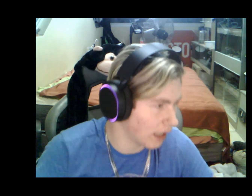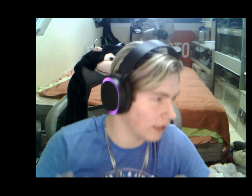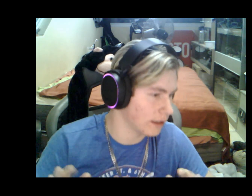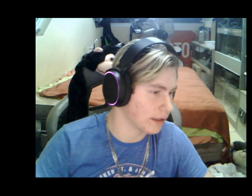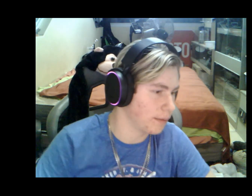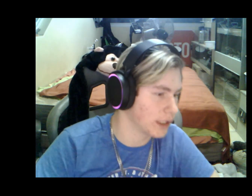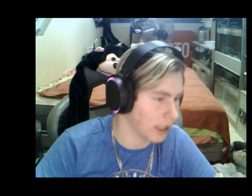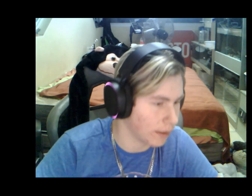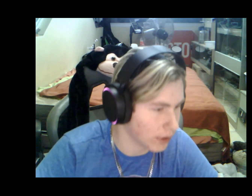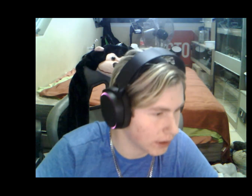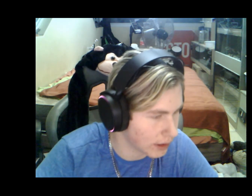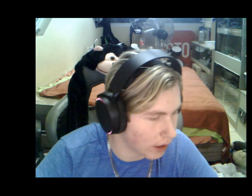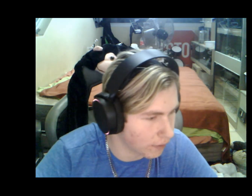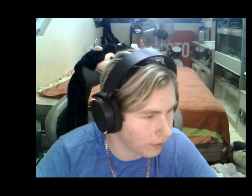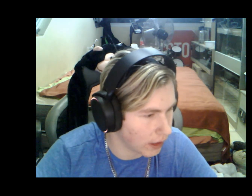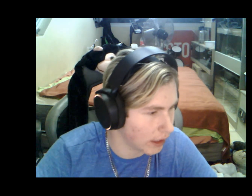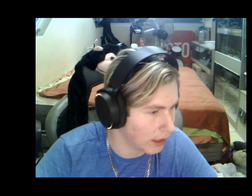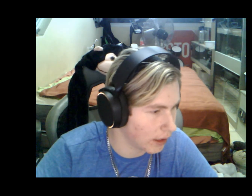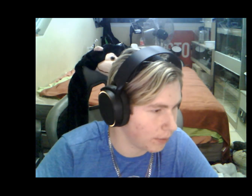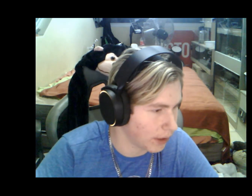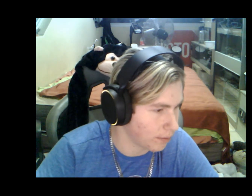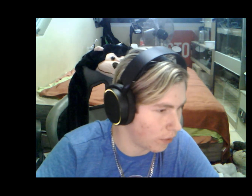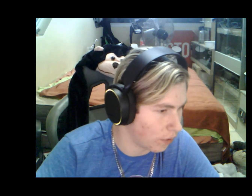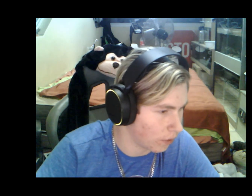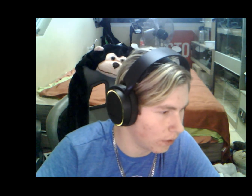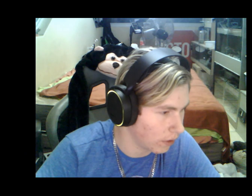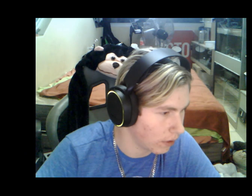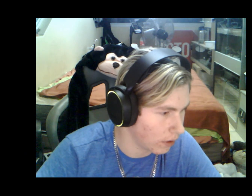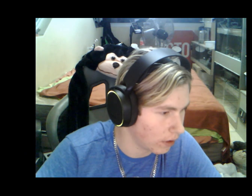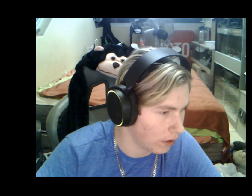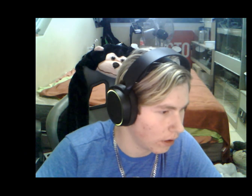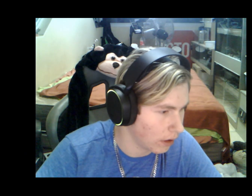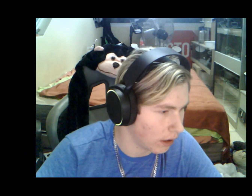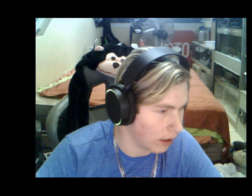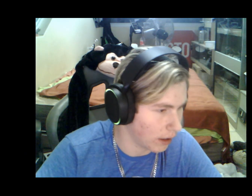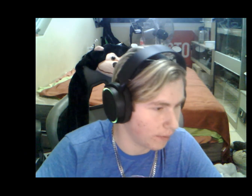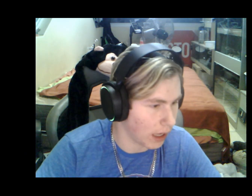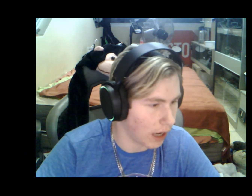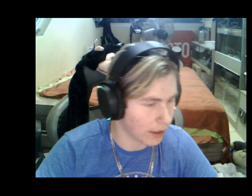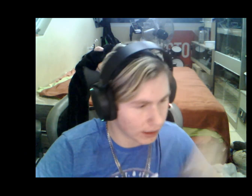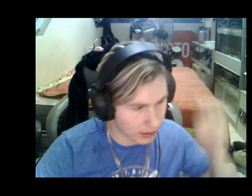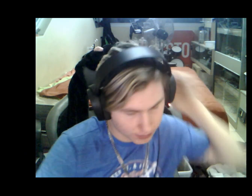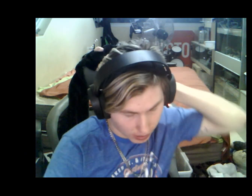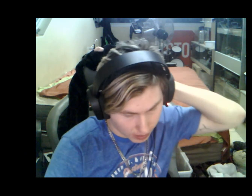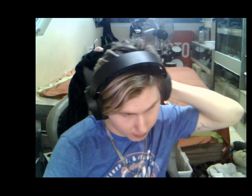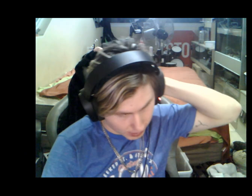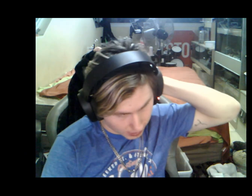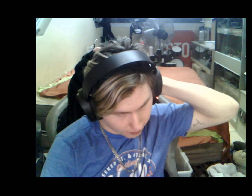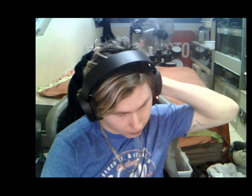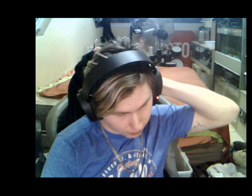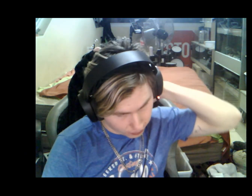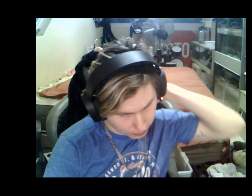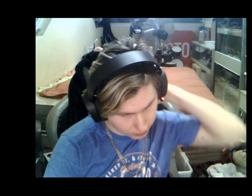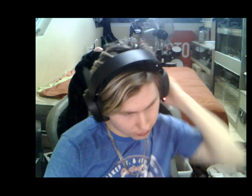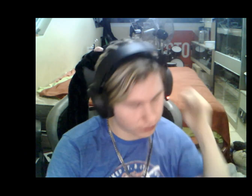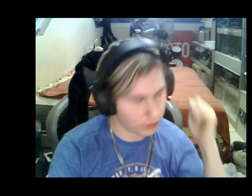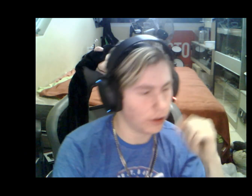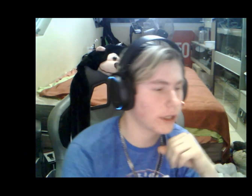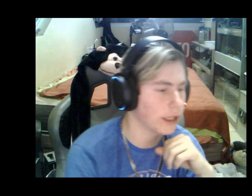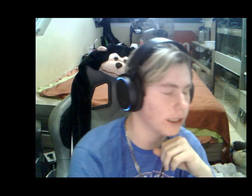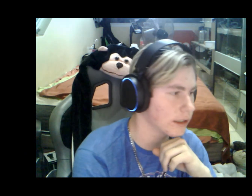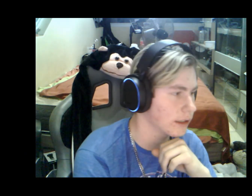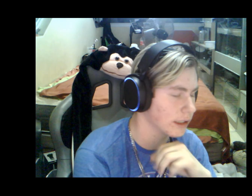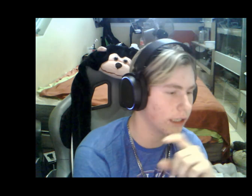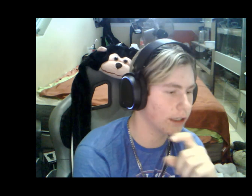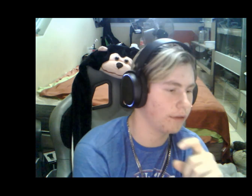Bye guys. But yeah, I'm gonna stay on for a little bit more. How can I subscribe? If you